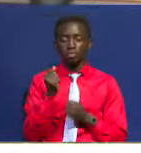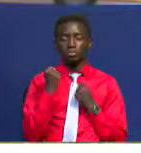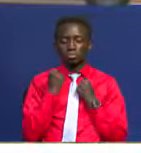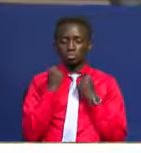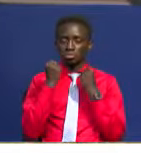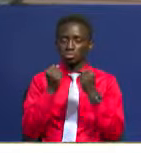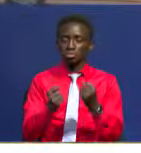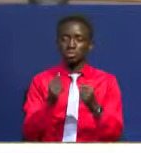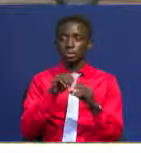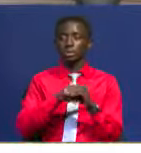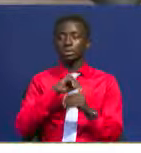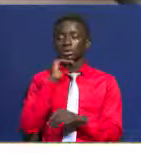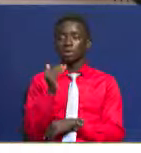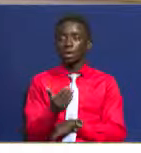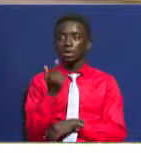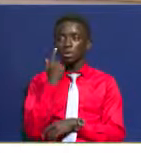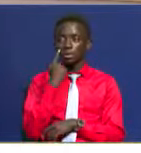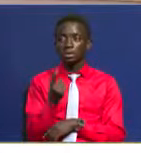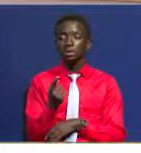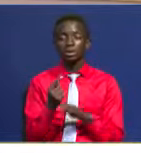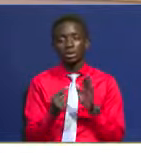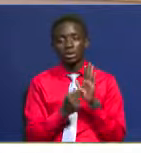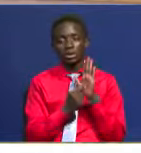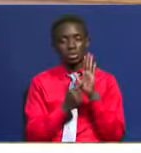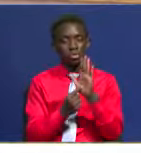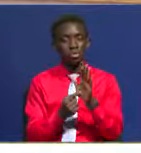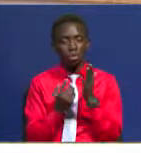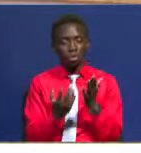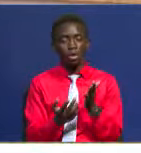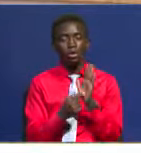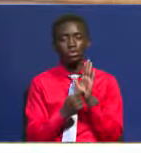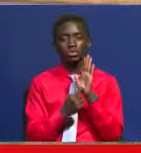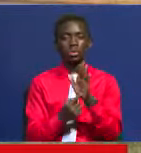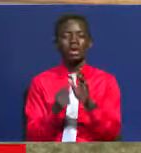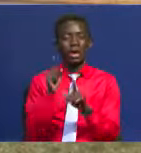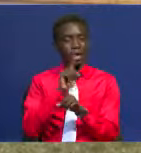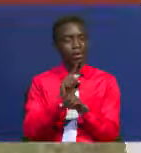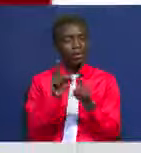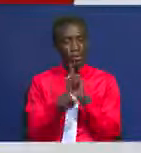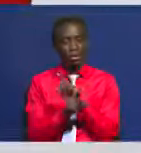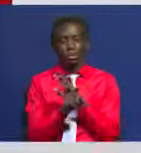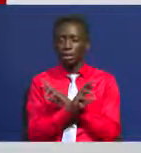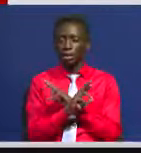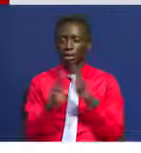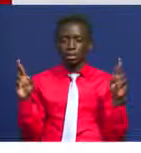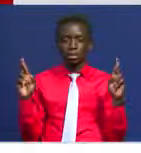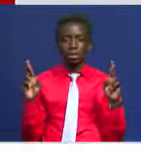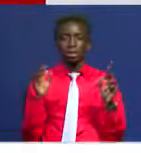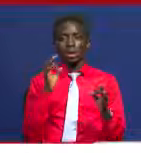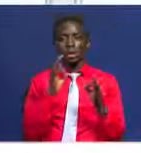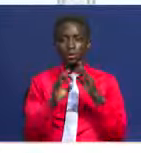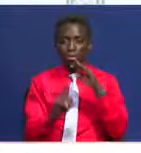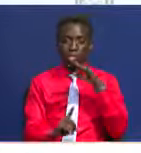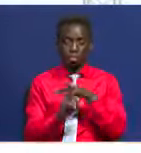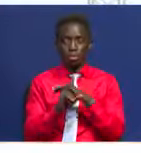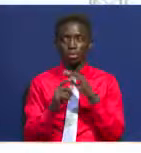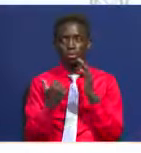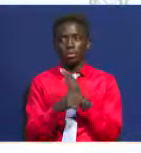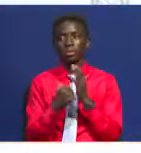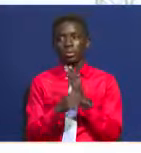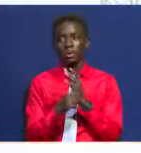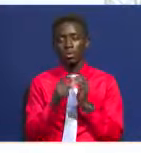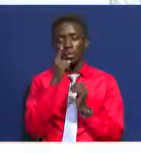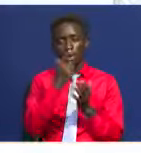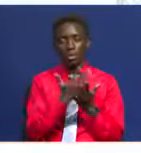town, a sign that everything seems ready for any eventuality. One thing I also have to just